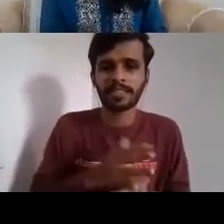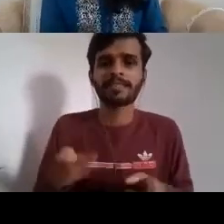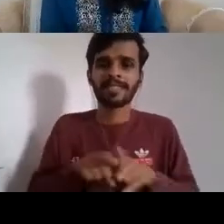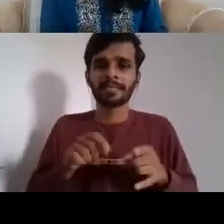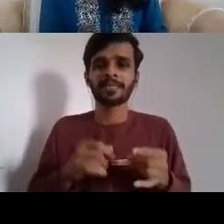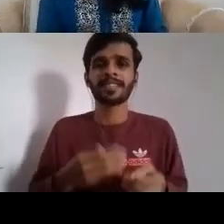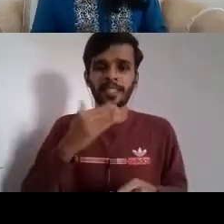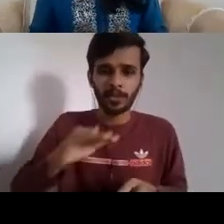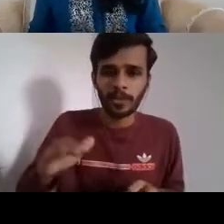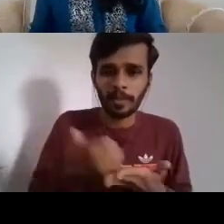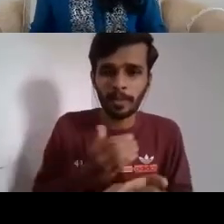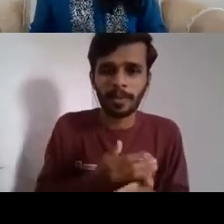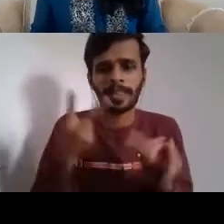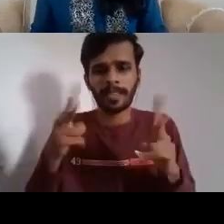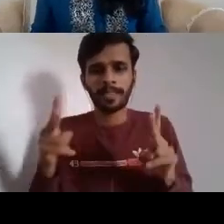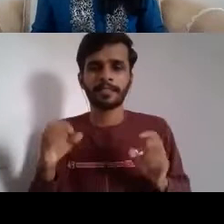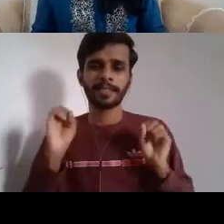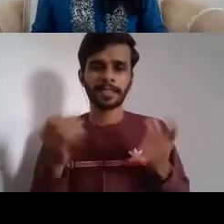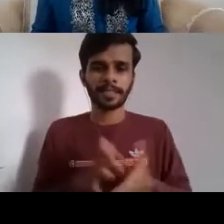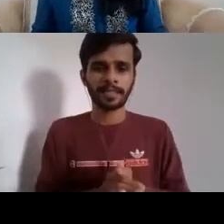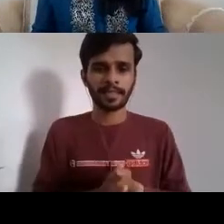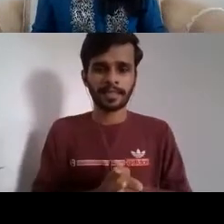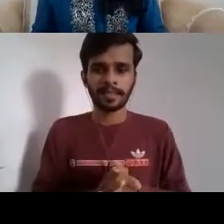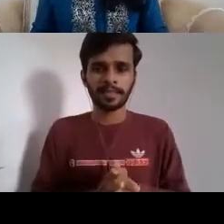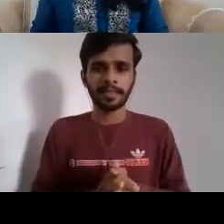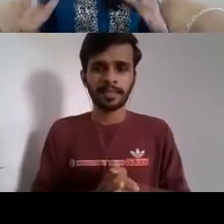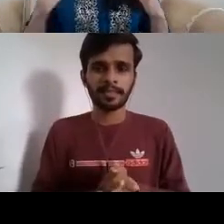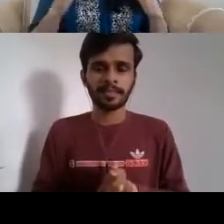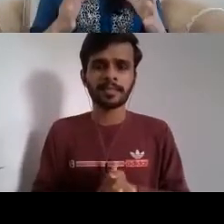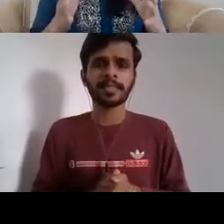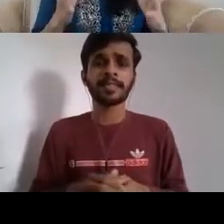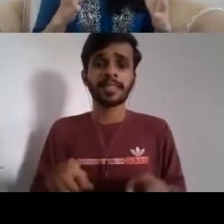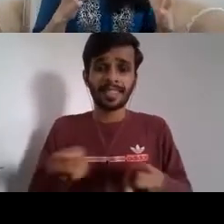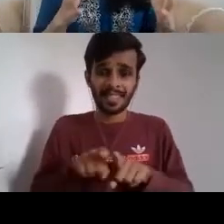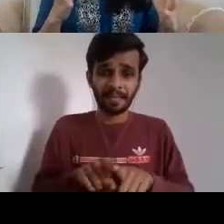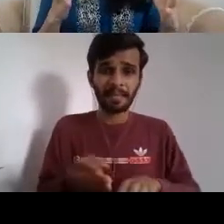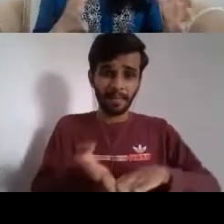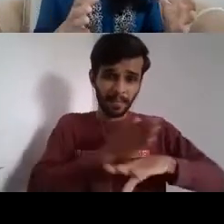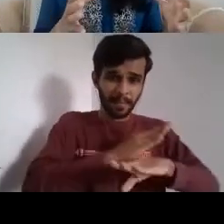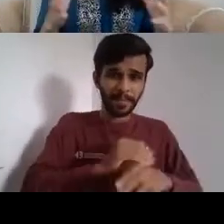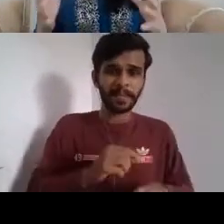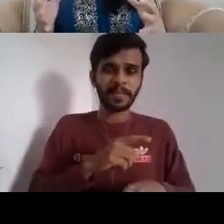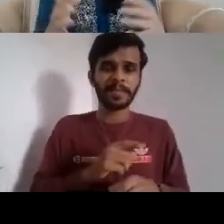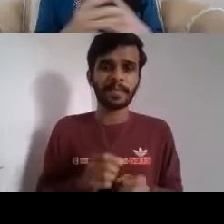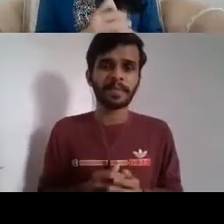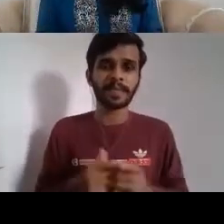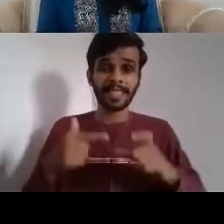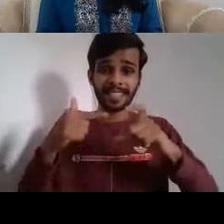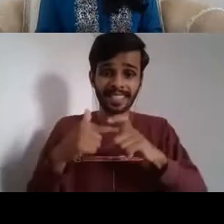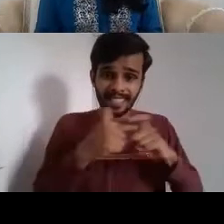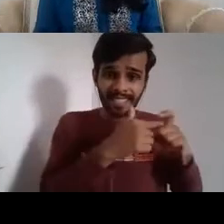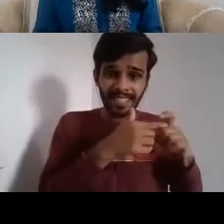initiatives. So really the timing of timing was best for a East-West